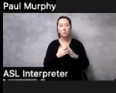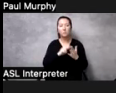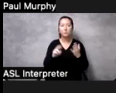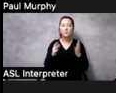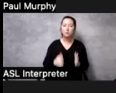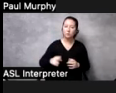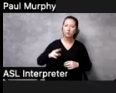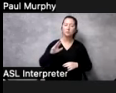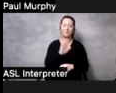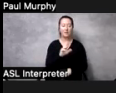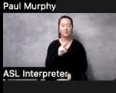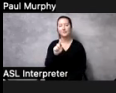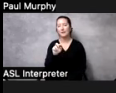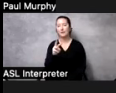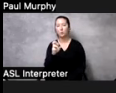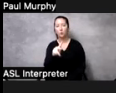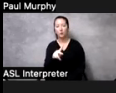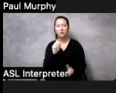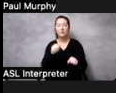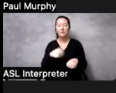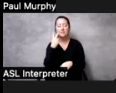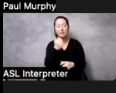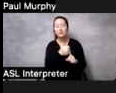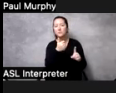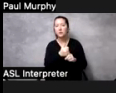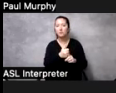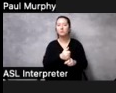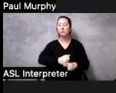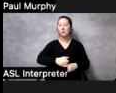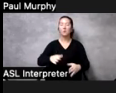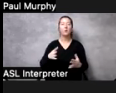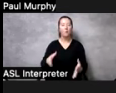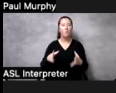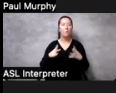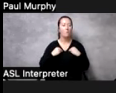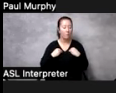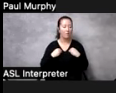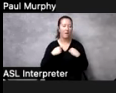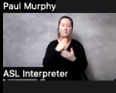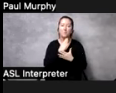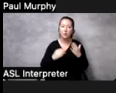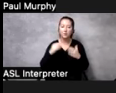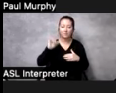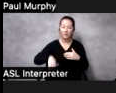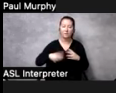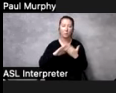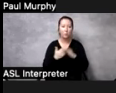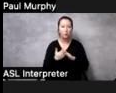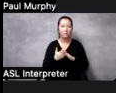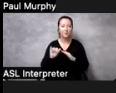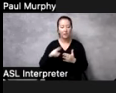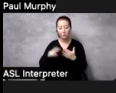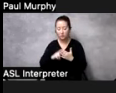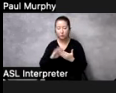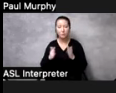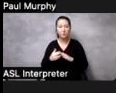their network, to see themselves as belonging to a larger research community, perhaps